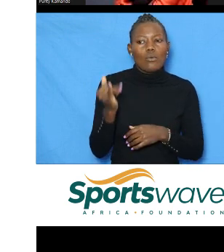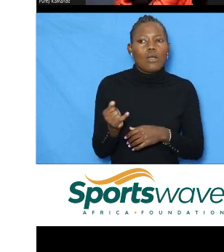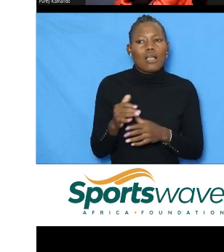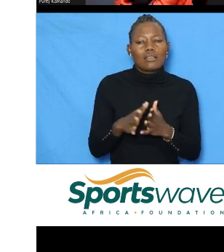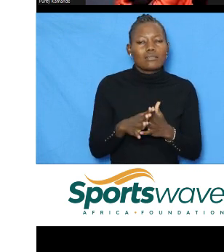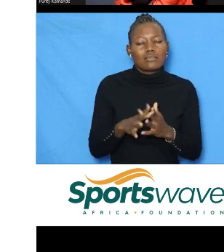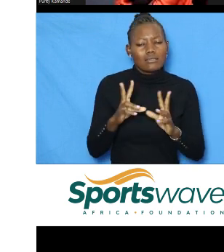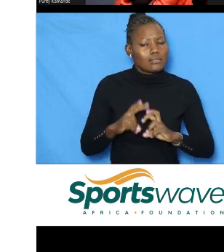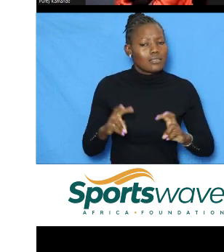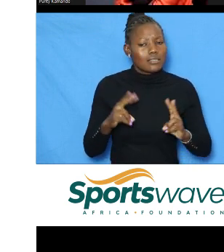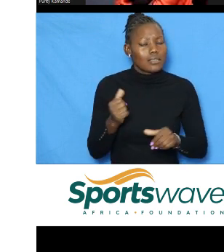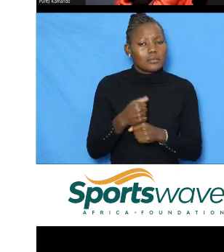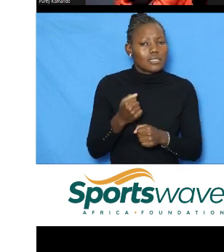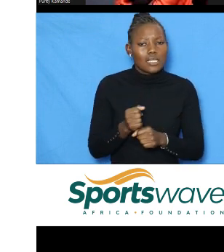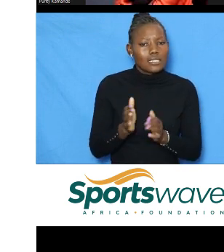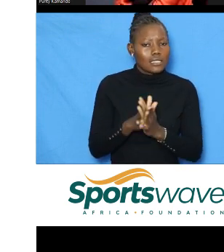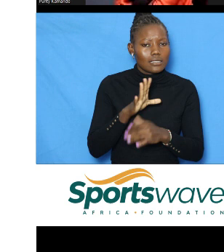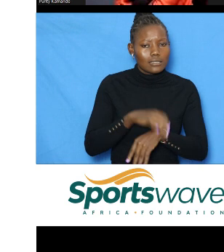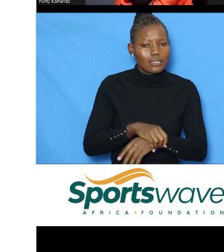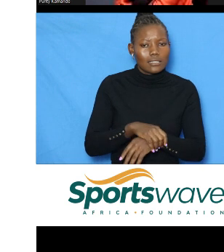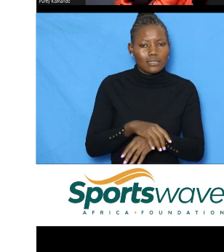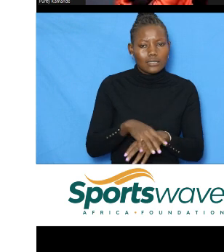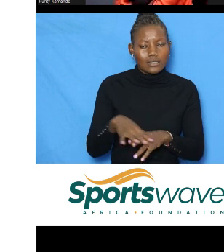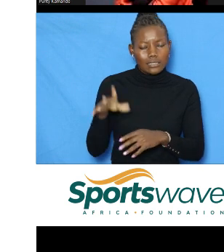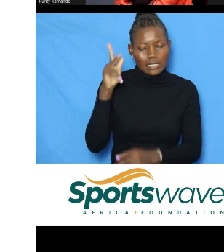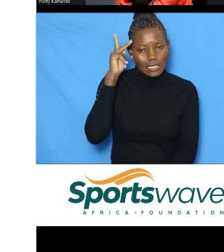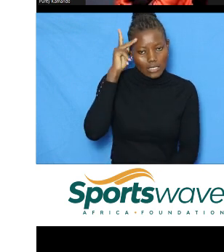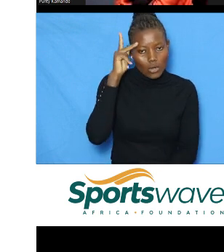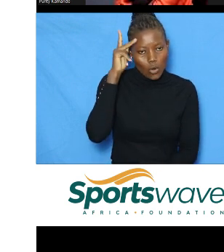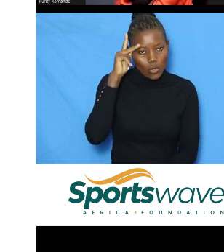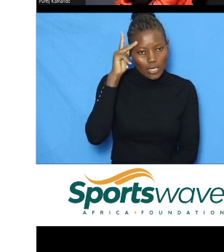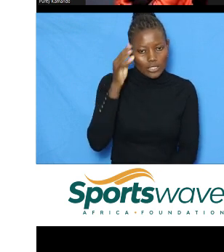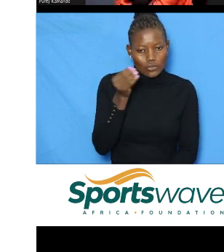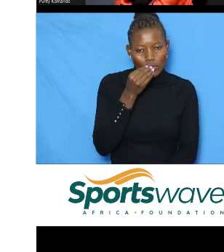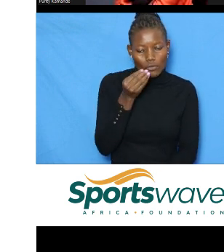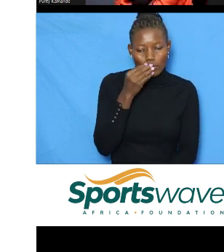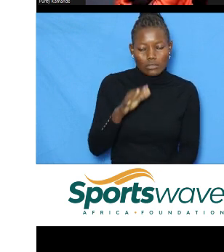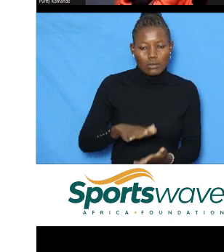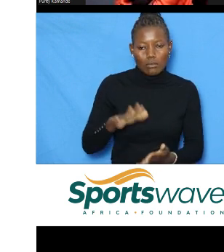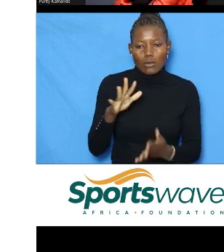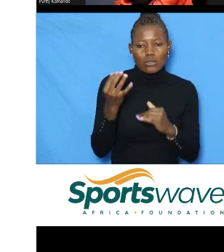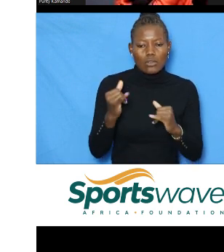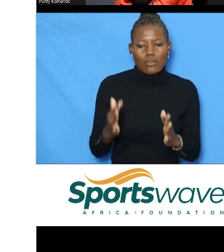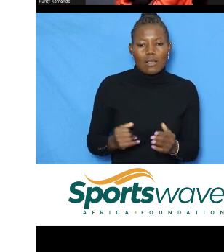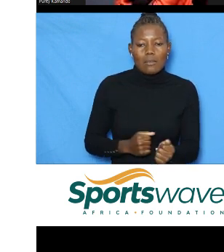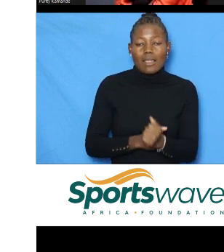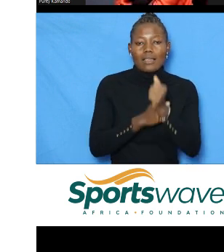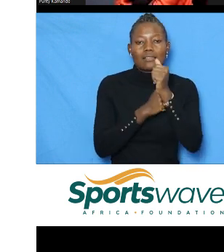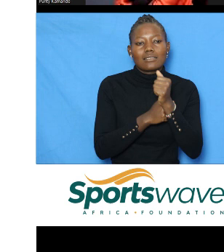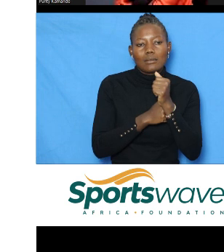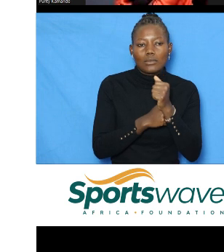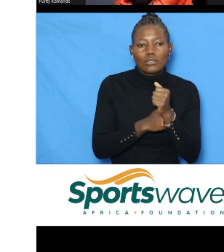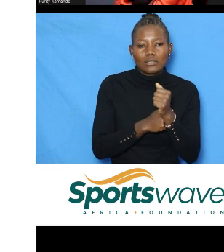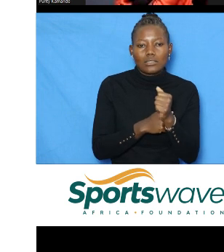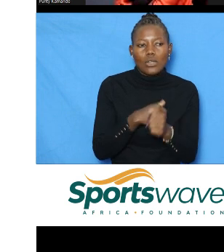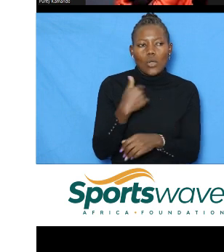done, and it has been found that nutrition knowledge in most of our athletes, most of our athletic support staff is usually